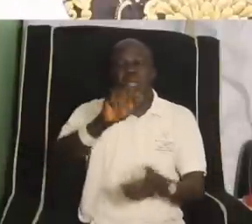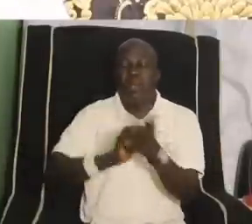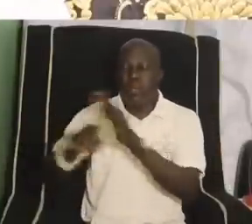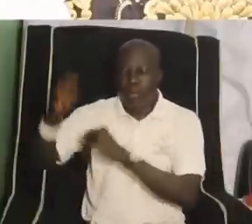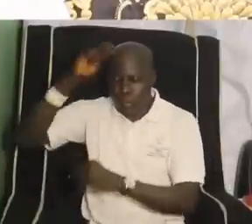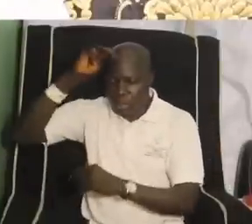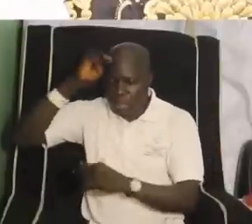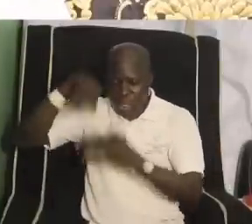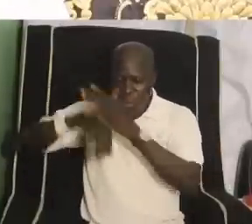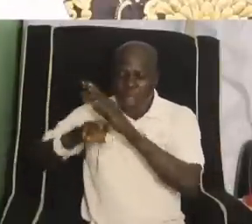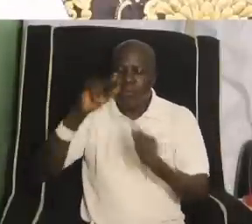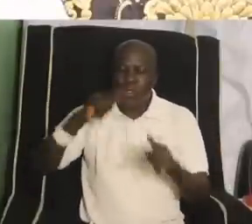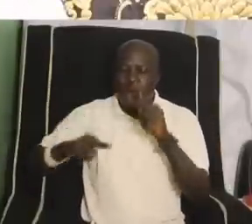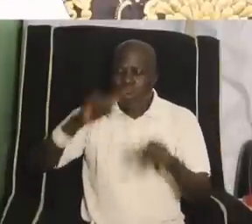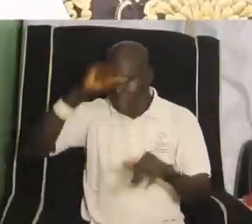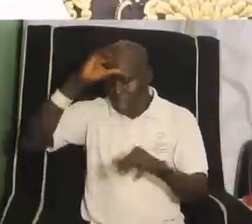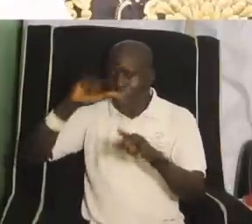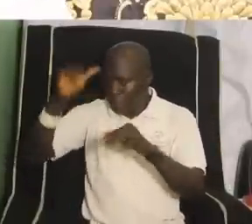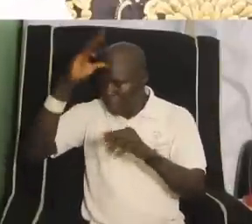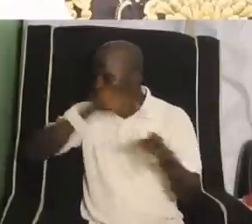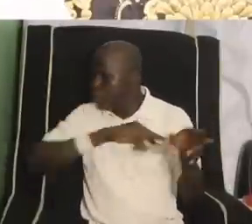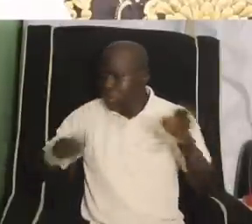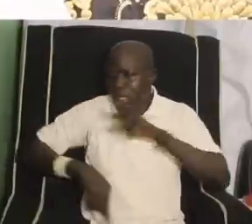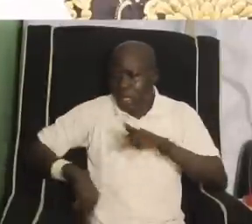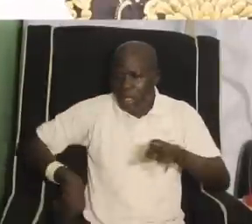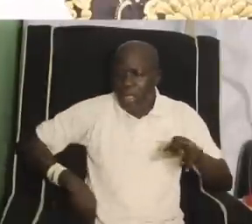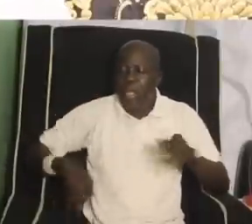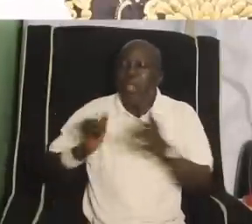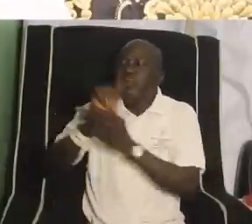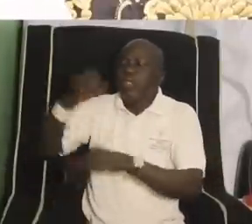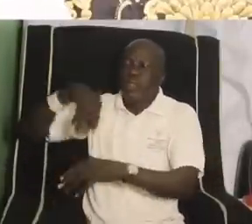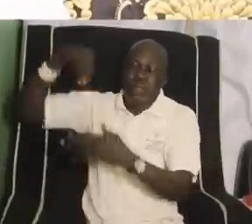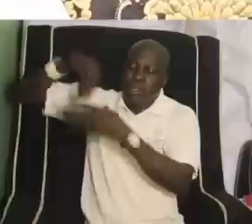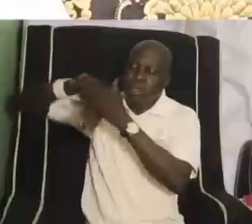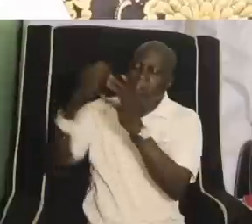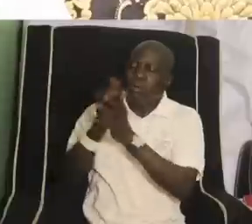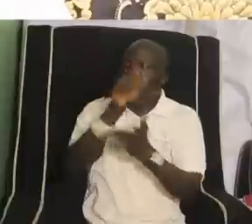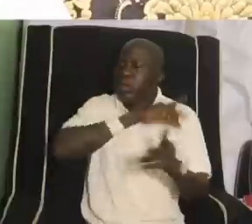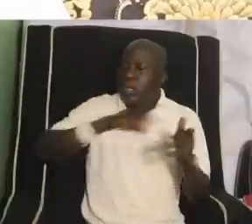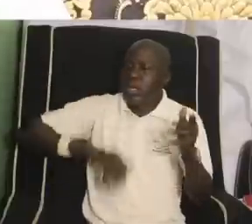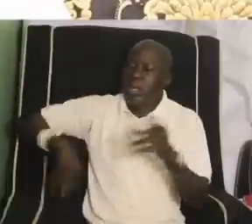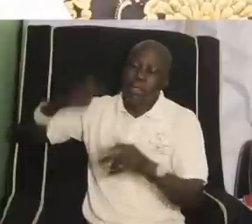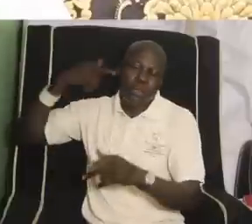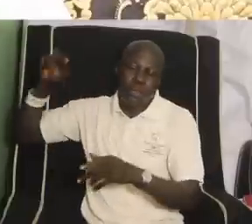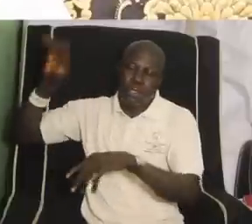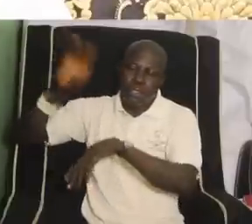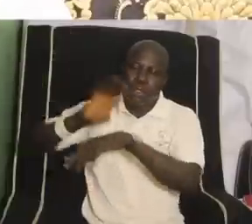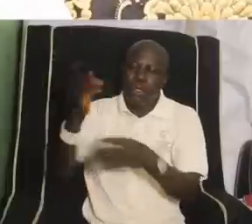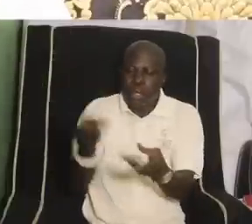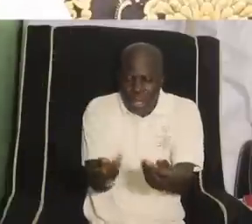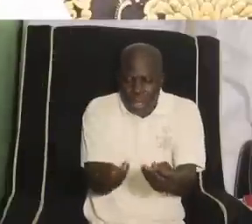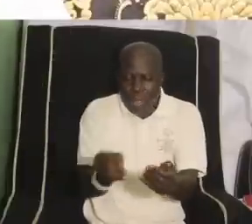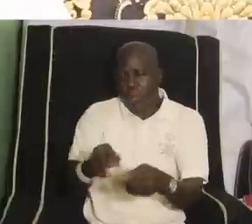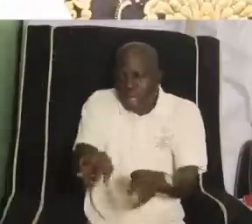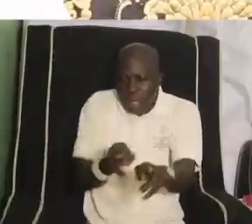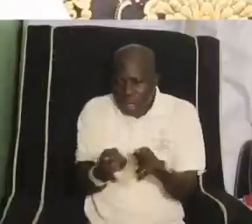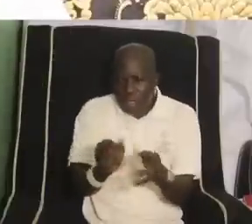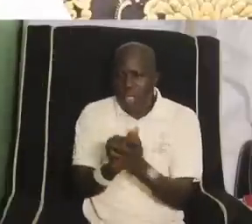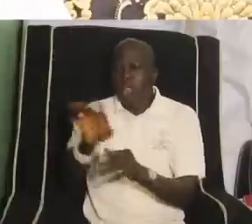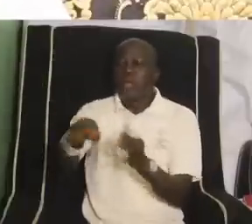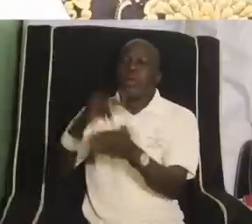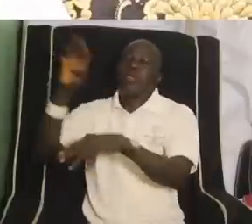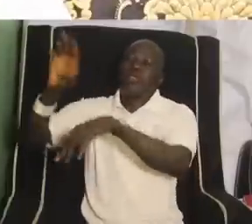SMO Mustafa JP BabaSebioba lati ijo Cedar Kagode Church, Land of Reality. Tell you our